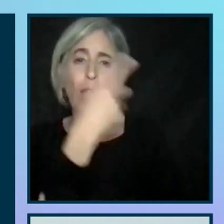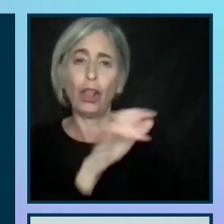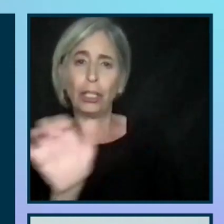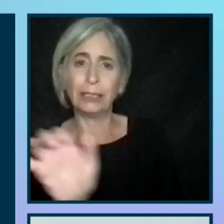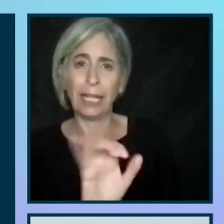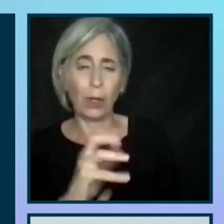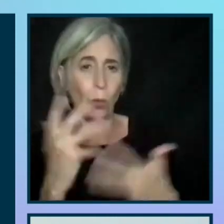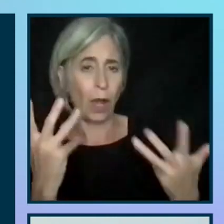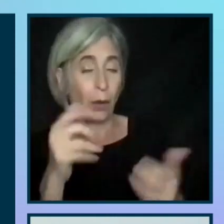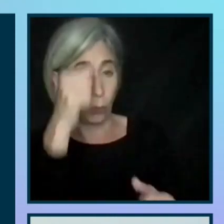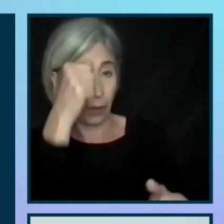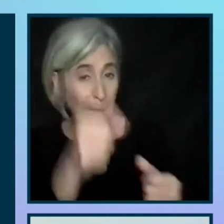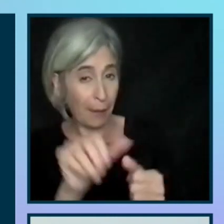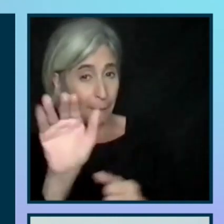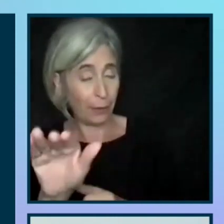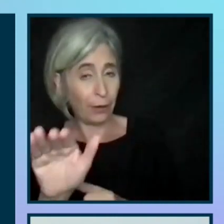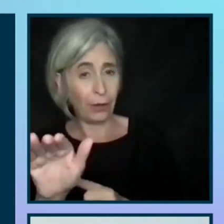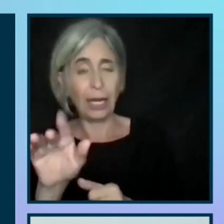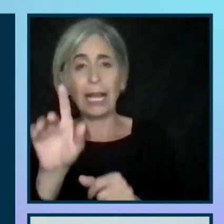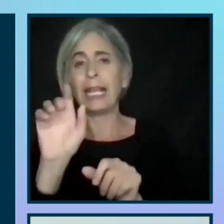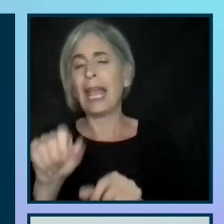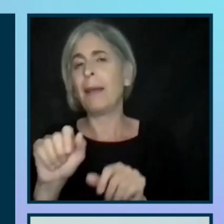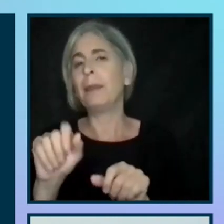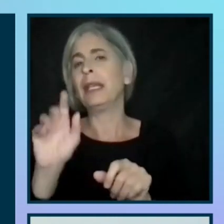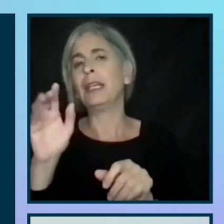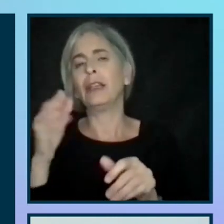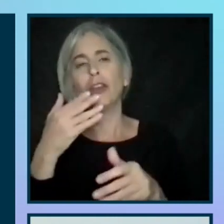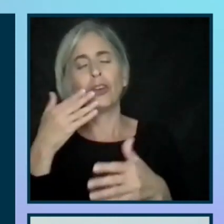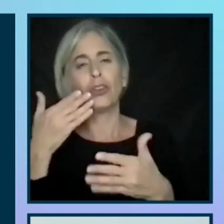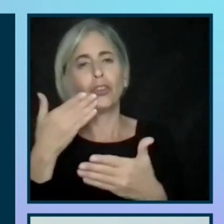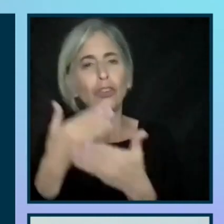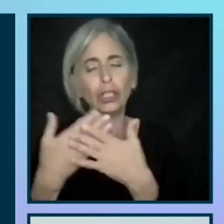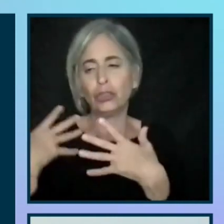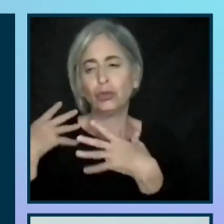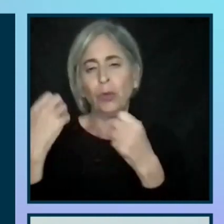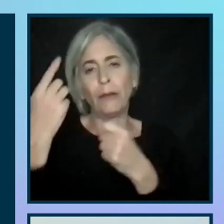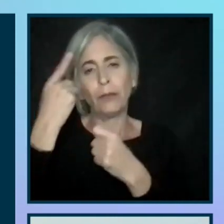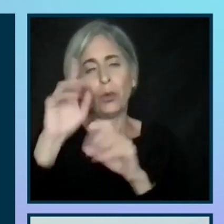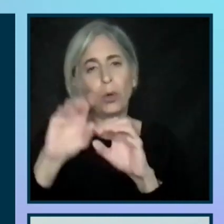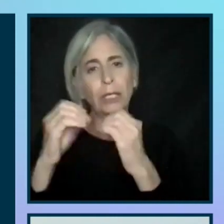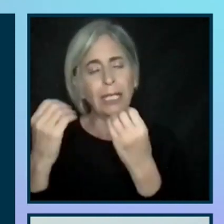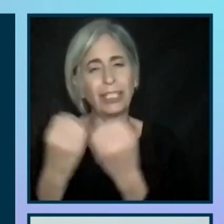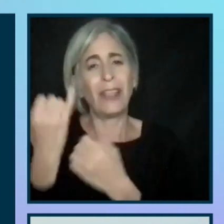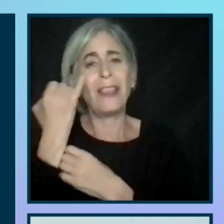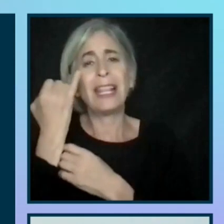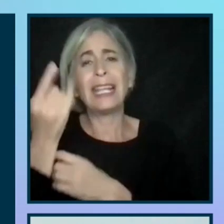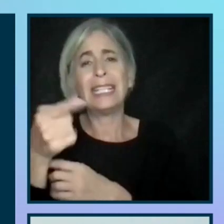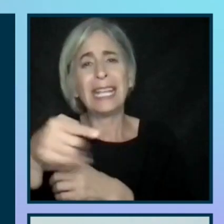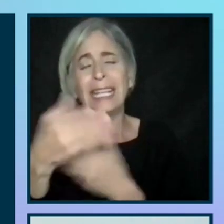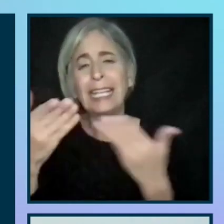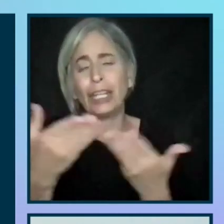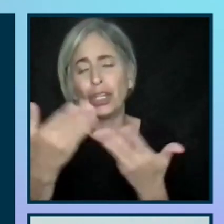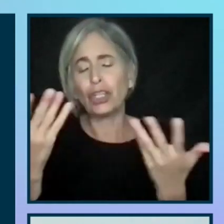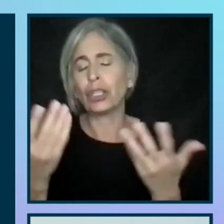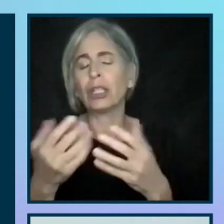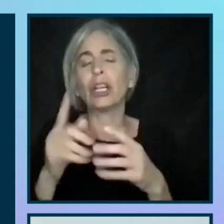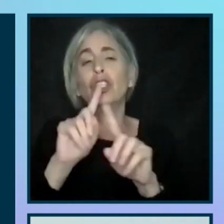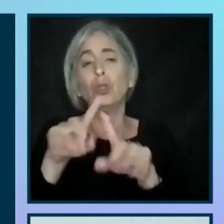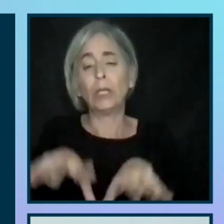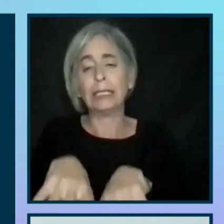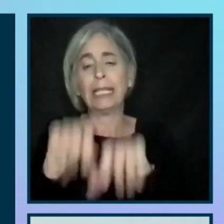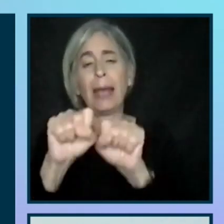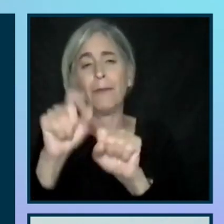Keep in mind that it could be different for your organization. The idea here is just a loose framework that you should then adapt for